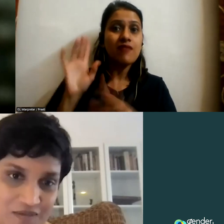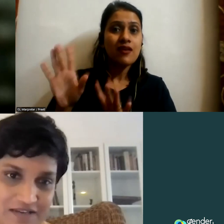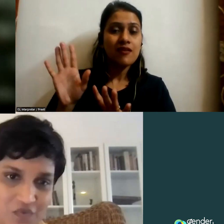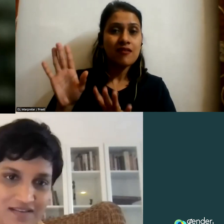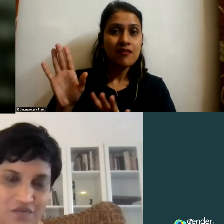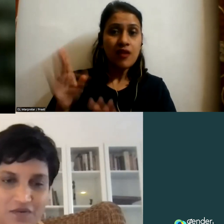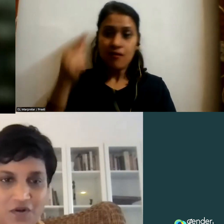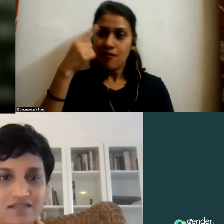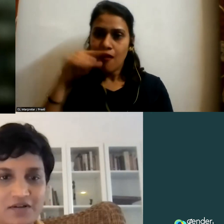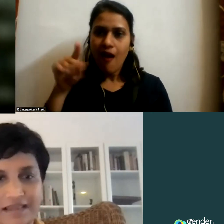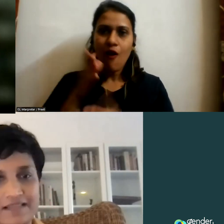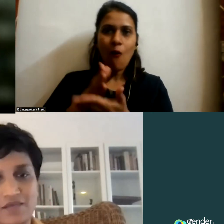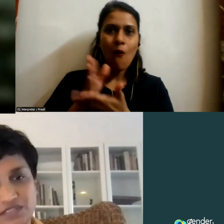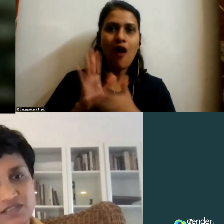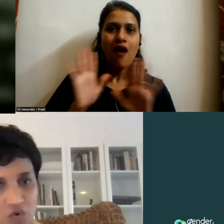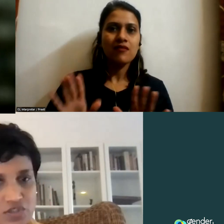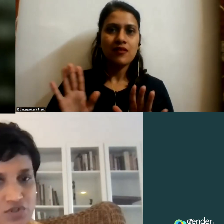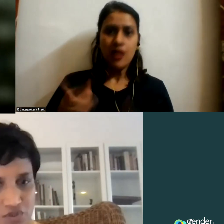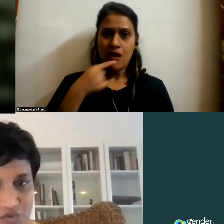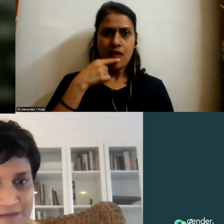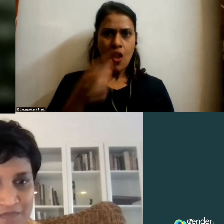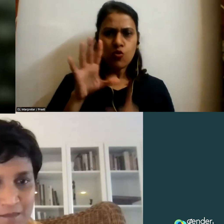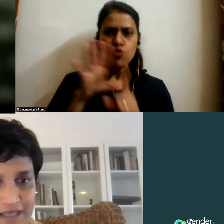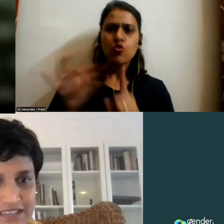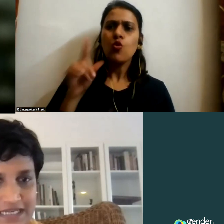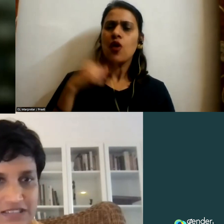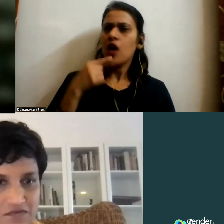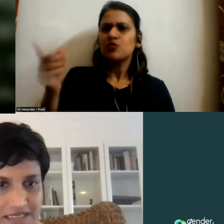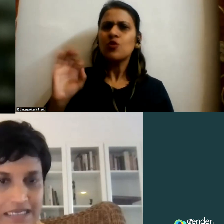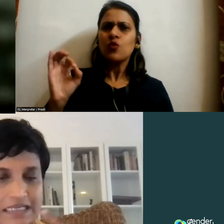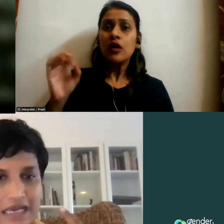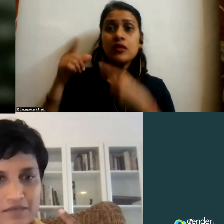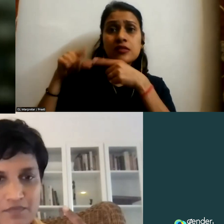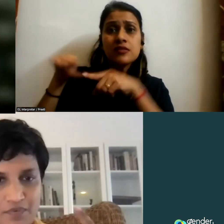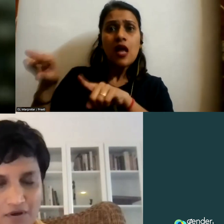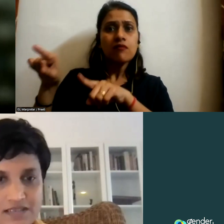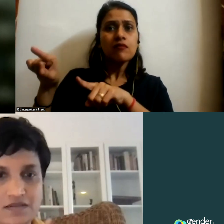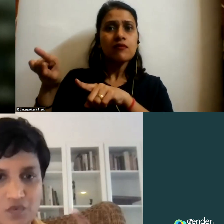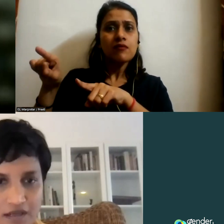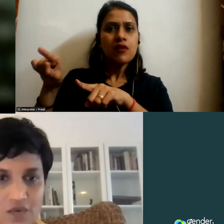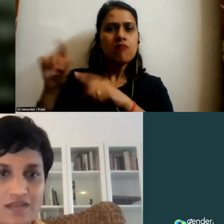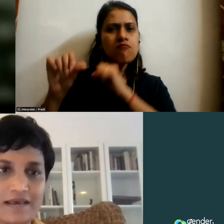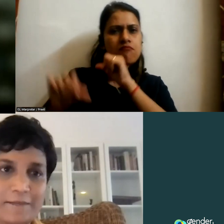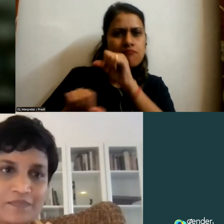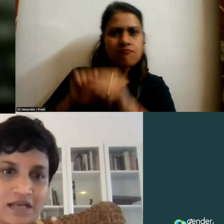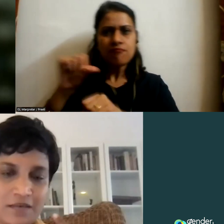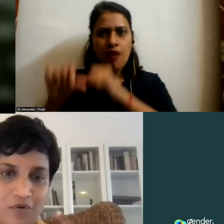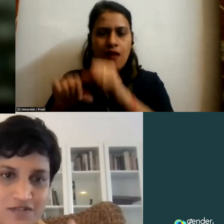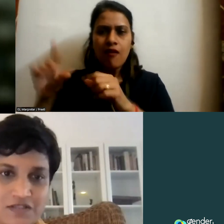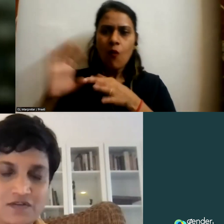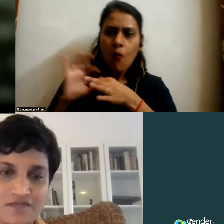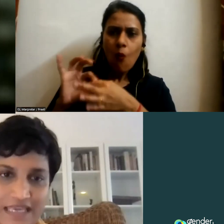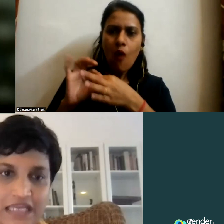theirs to begin with. And we were not there to tell them, oh, this is what you do, but it's really that process of working with them,